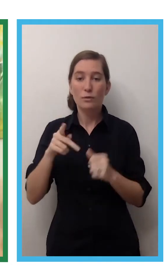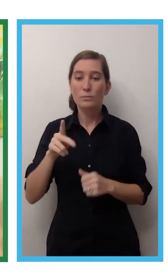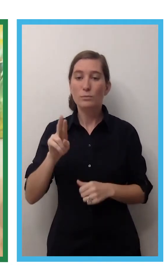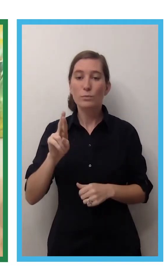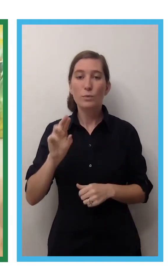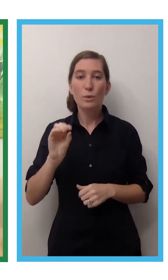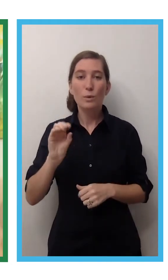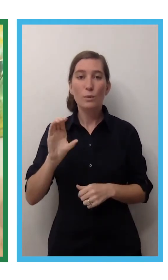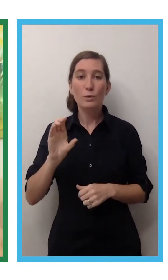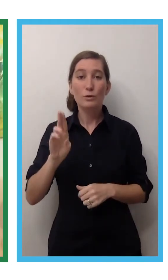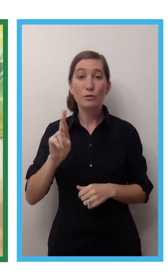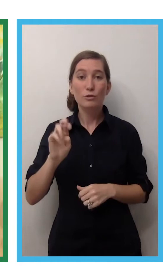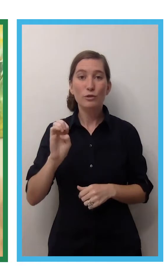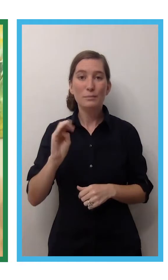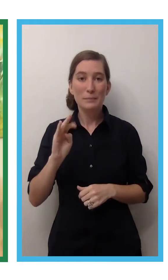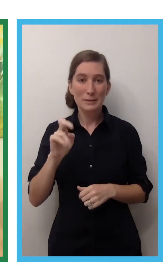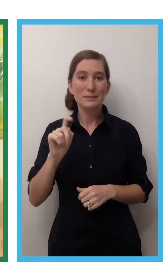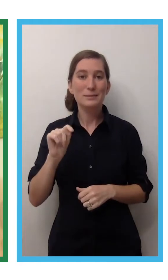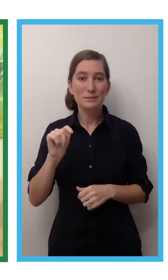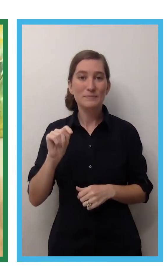that, I was always